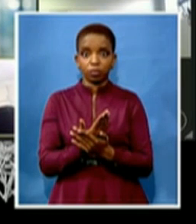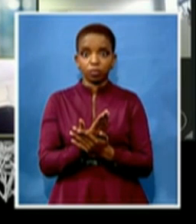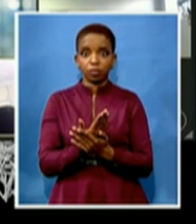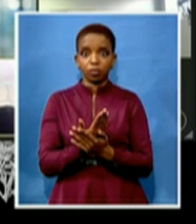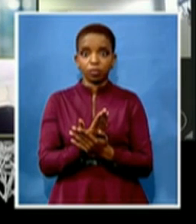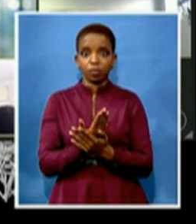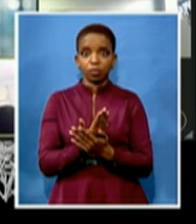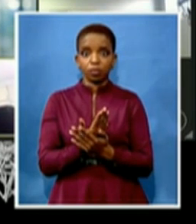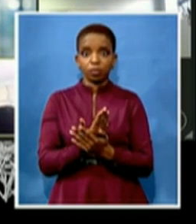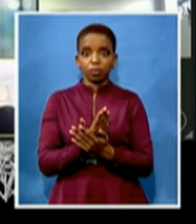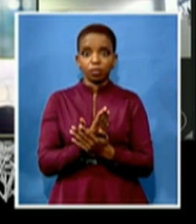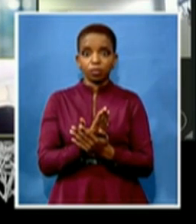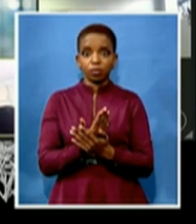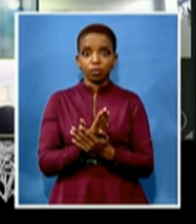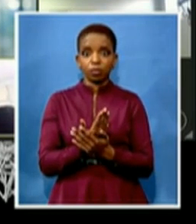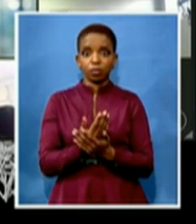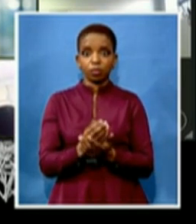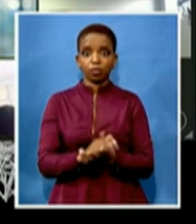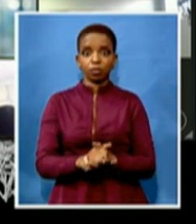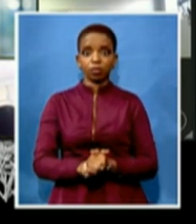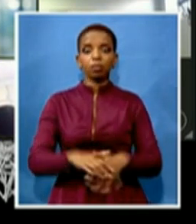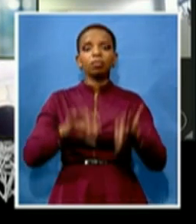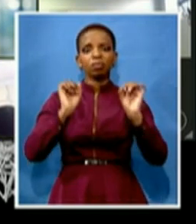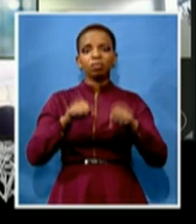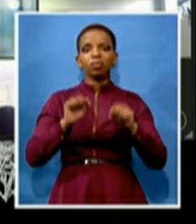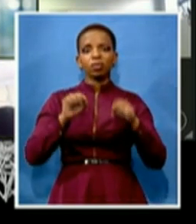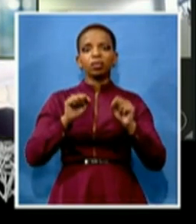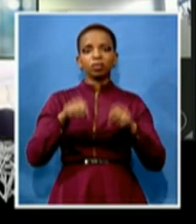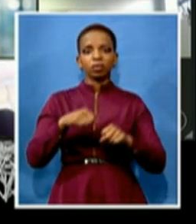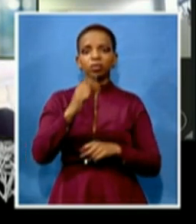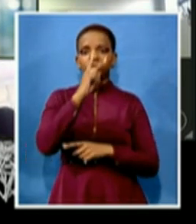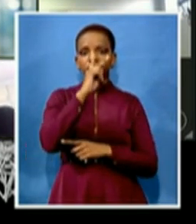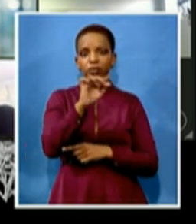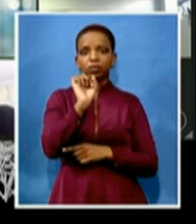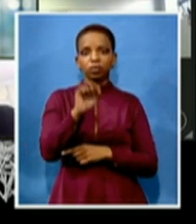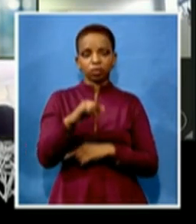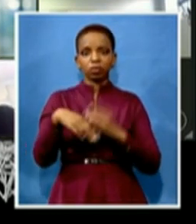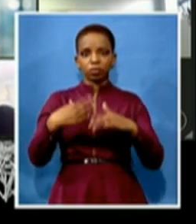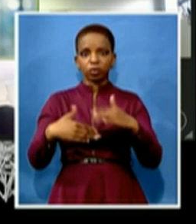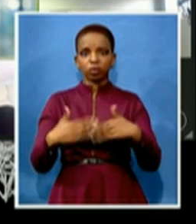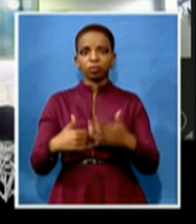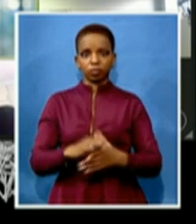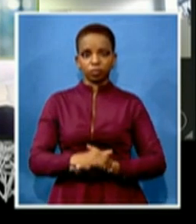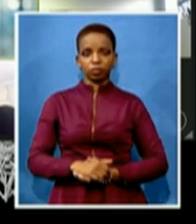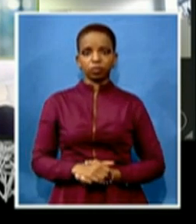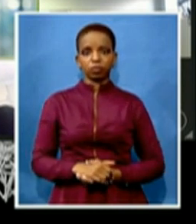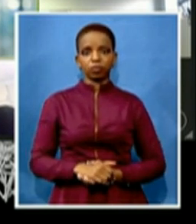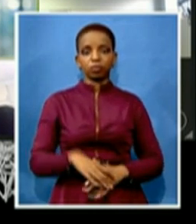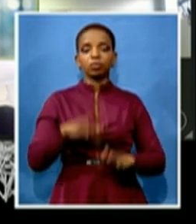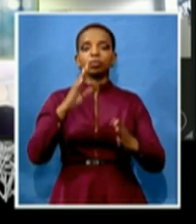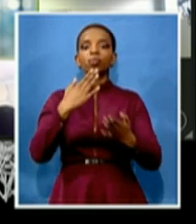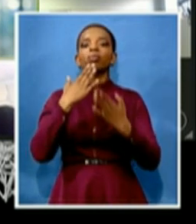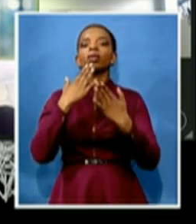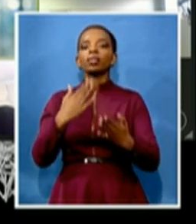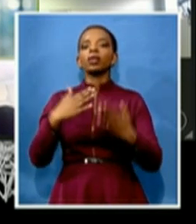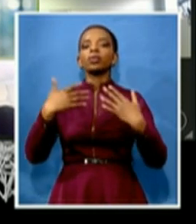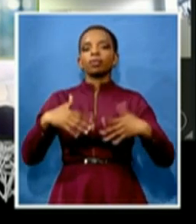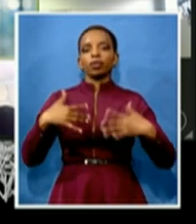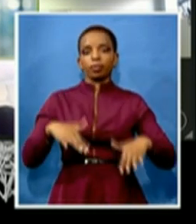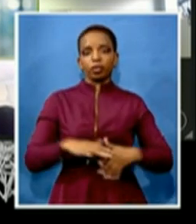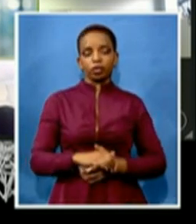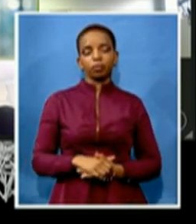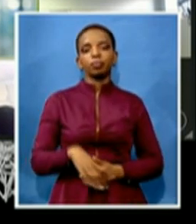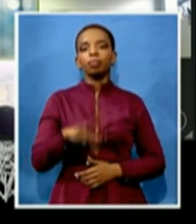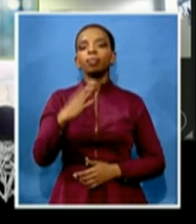Yes, slides are visible. Please proceed. Thank you very much. Thank you so much for giving us the opportunity to